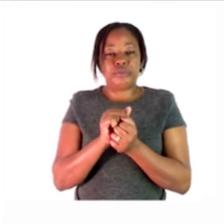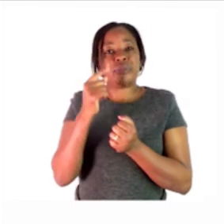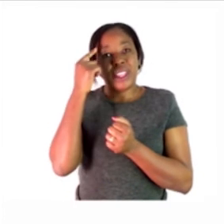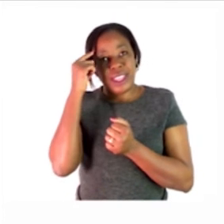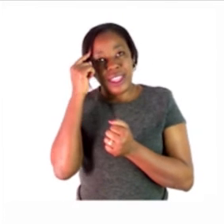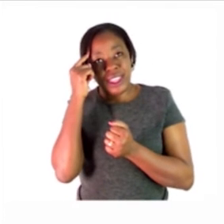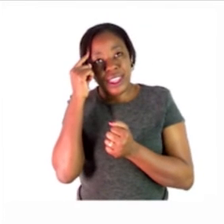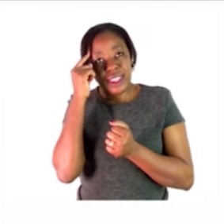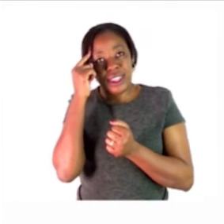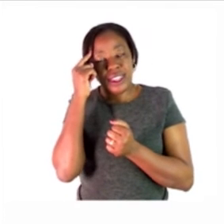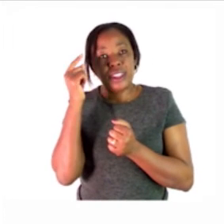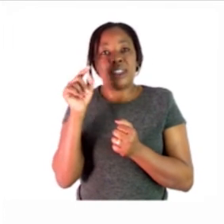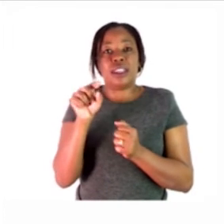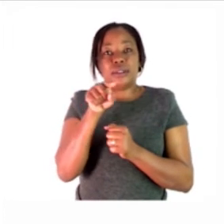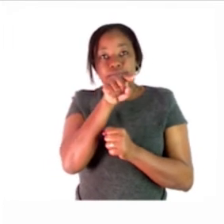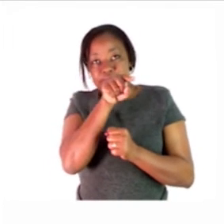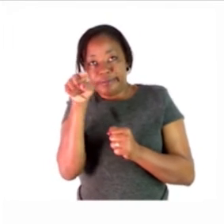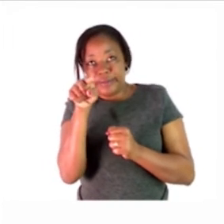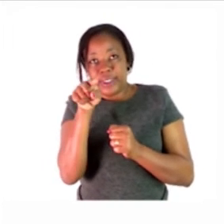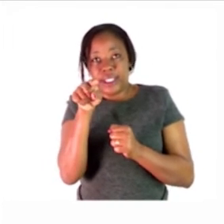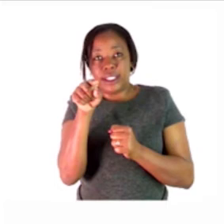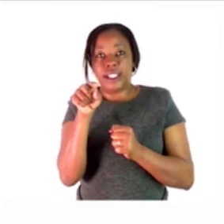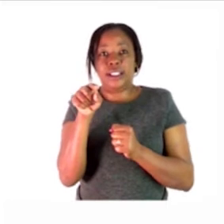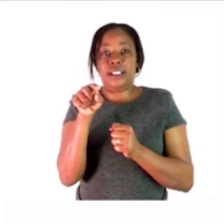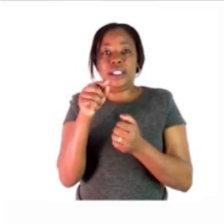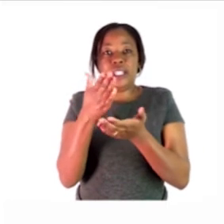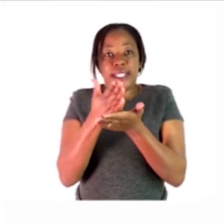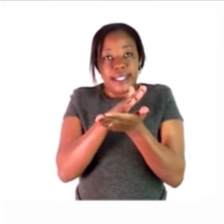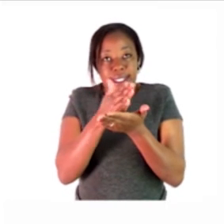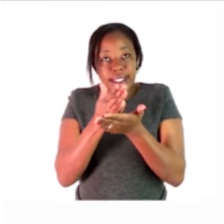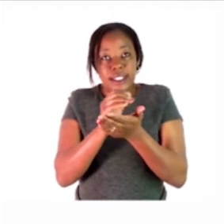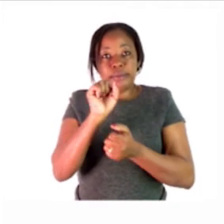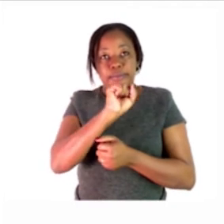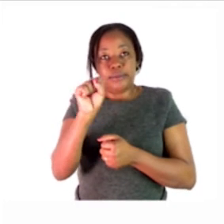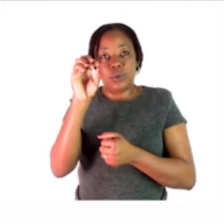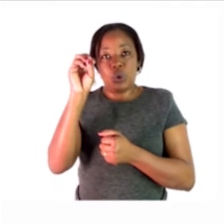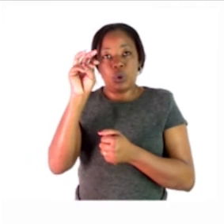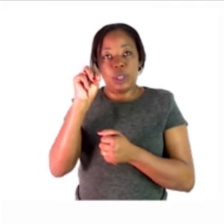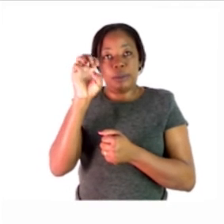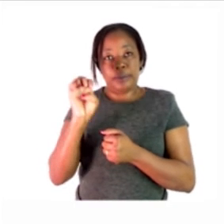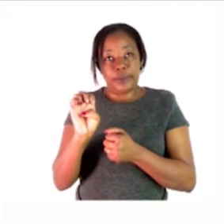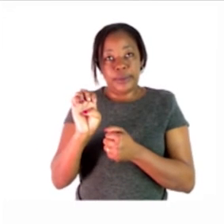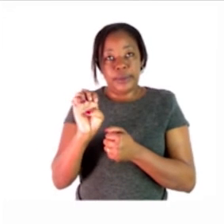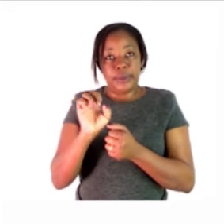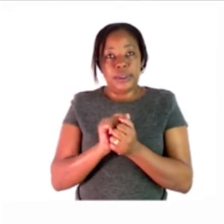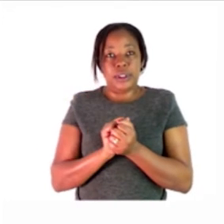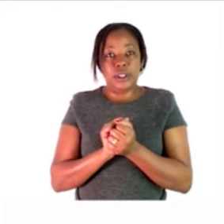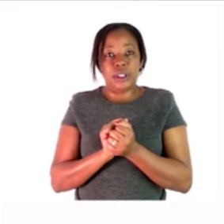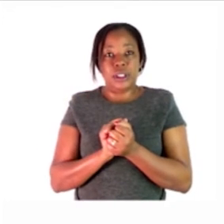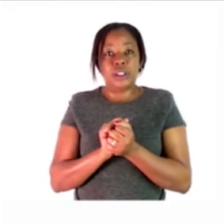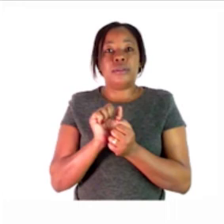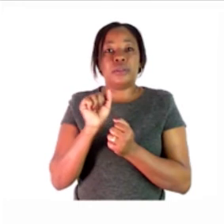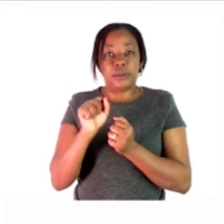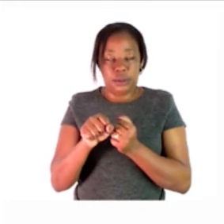is some milk in the fridge. That is a positive statement. There is some milk in the fridge. What about number 2? We